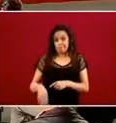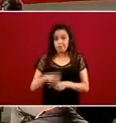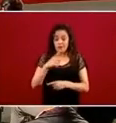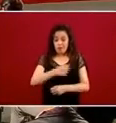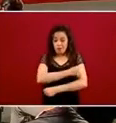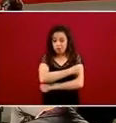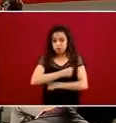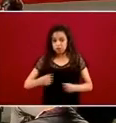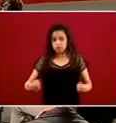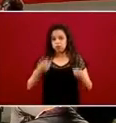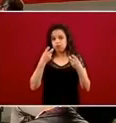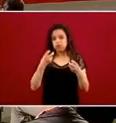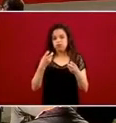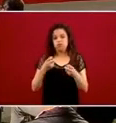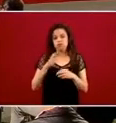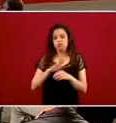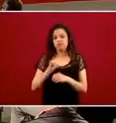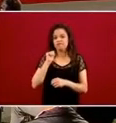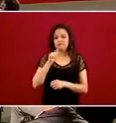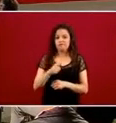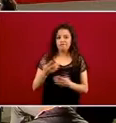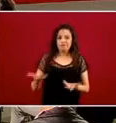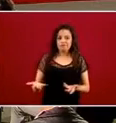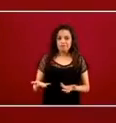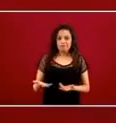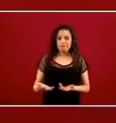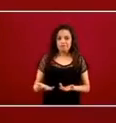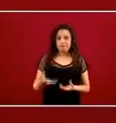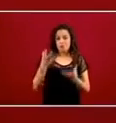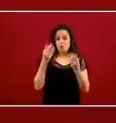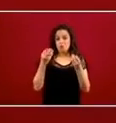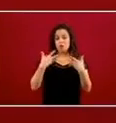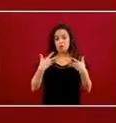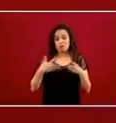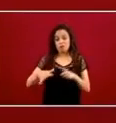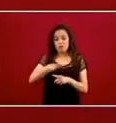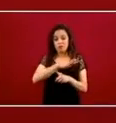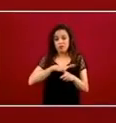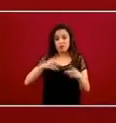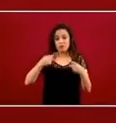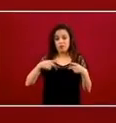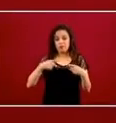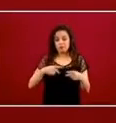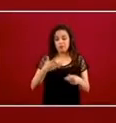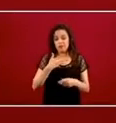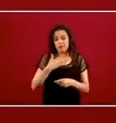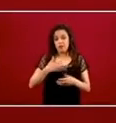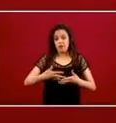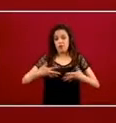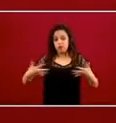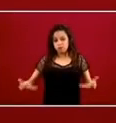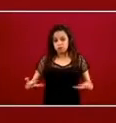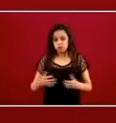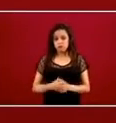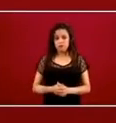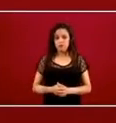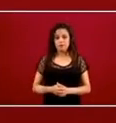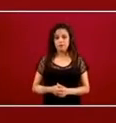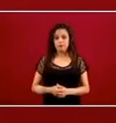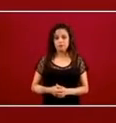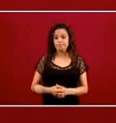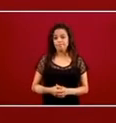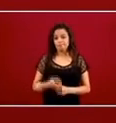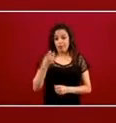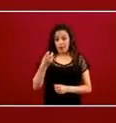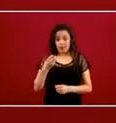these have an impact on our population. And today we're facing a COVID epidemic